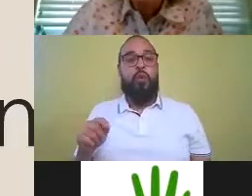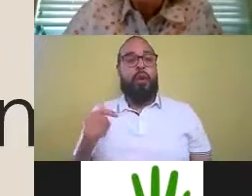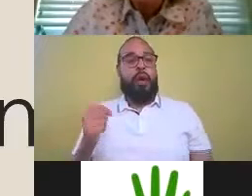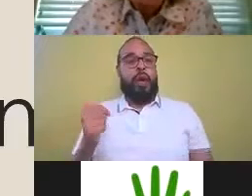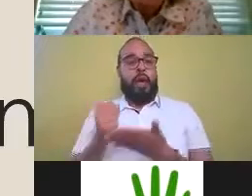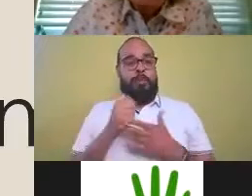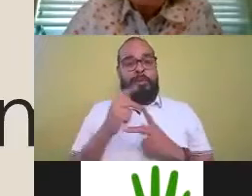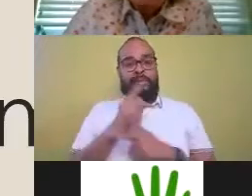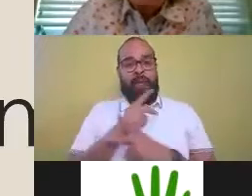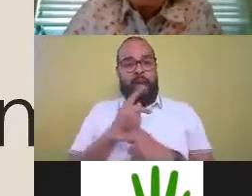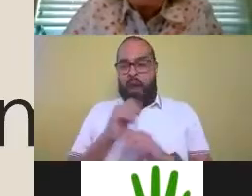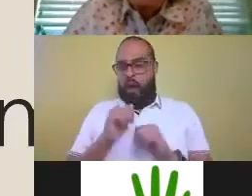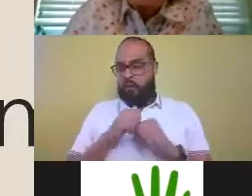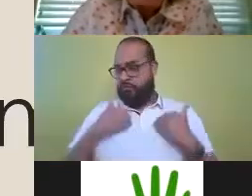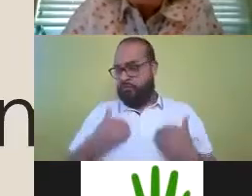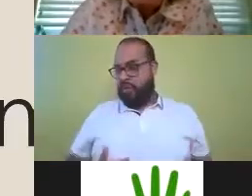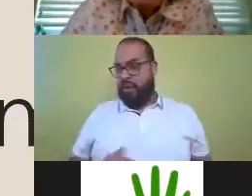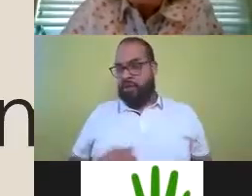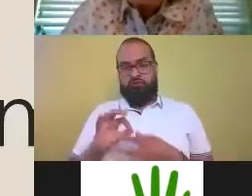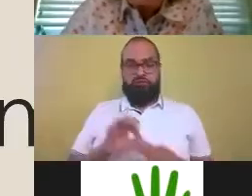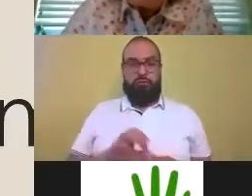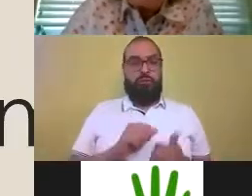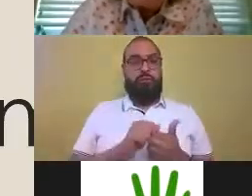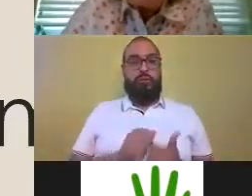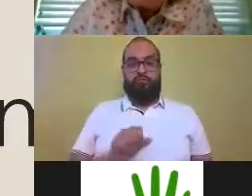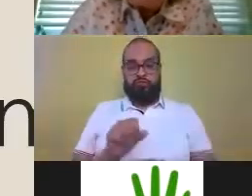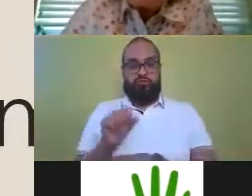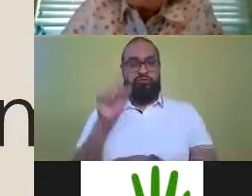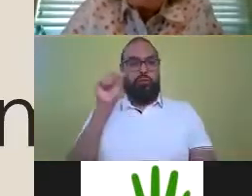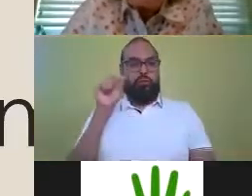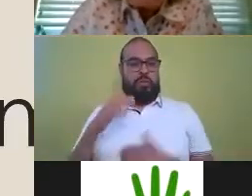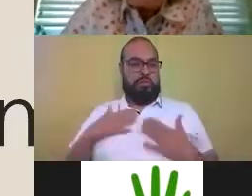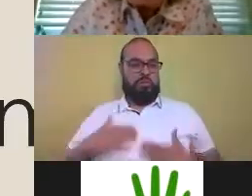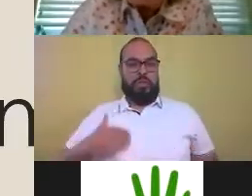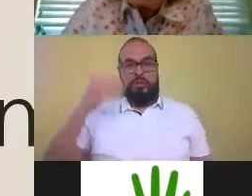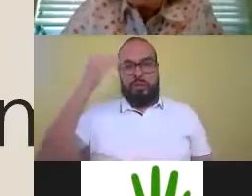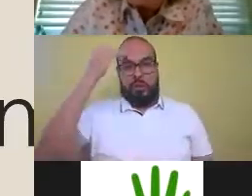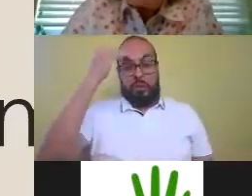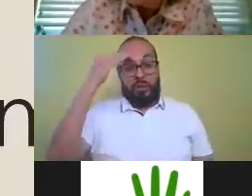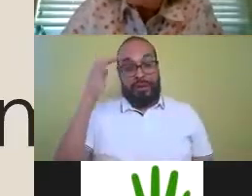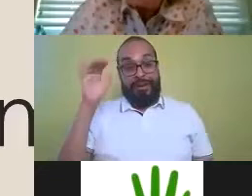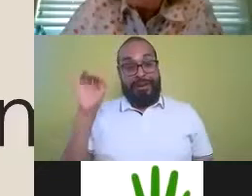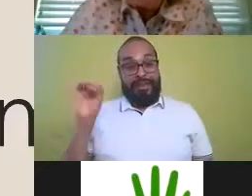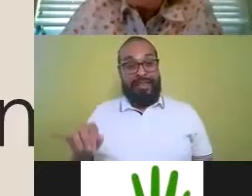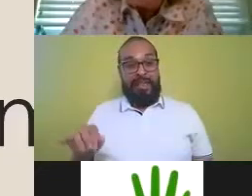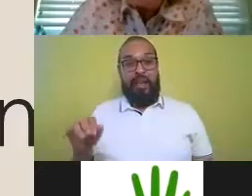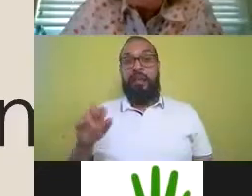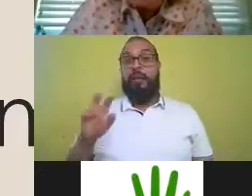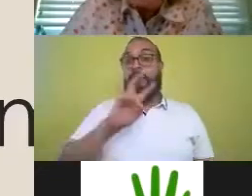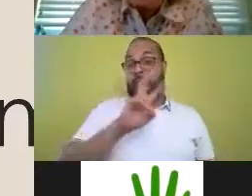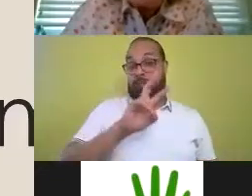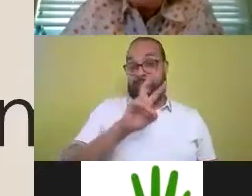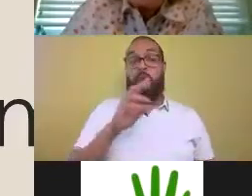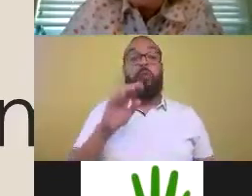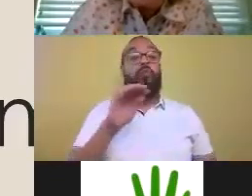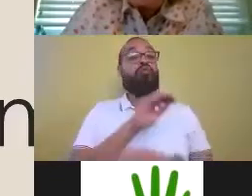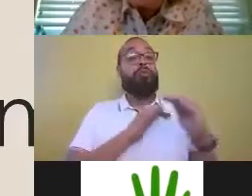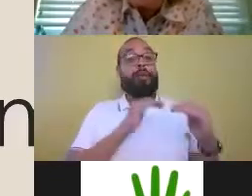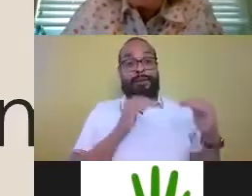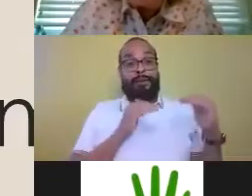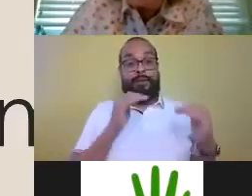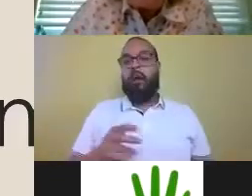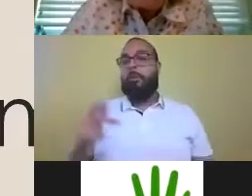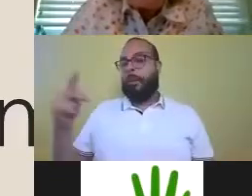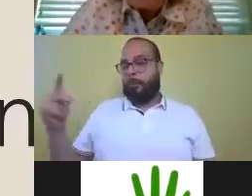and provide us with our body awareness. So the vestibular system, our sense of balance, our movement system, the